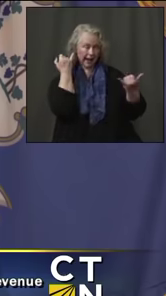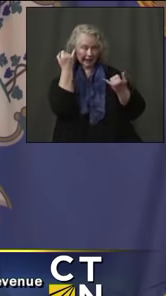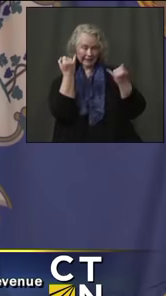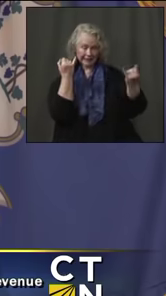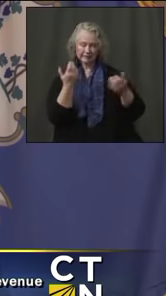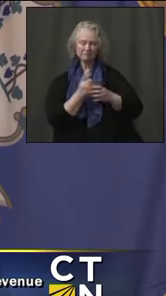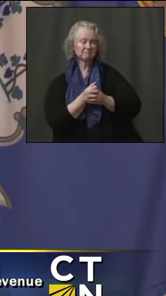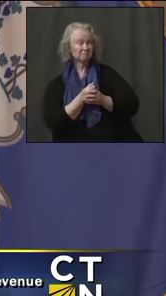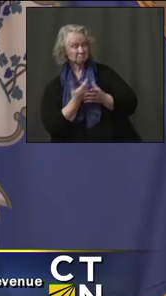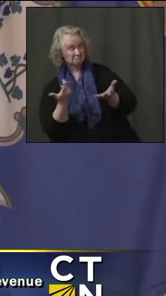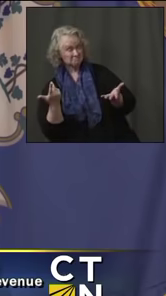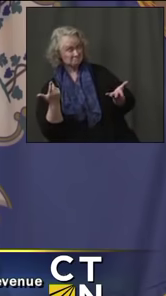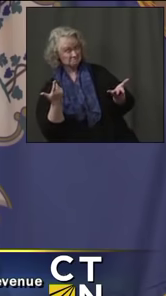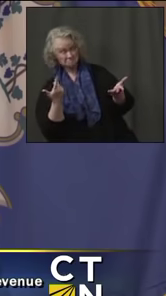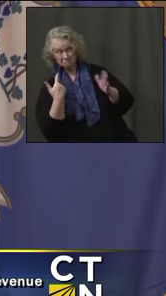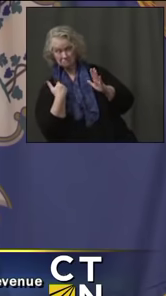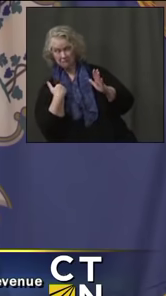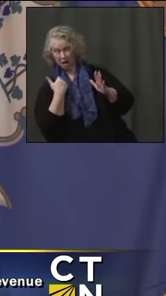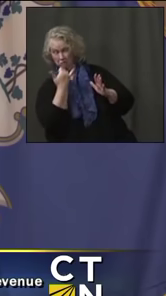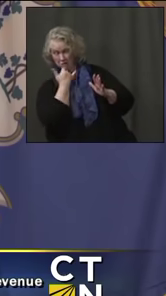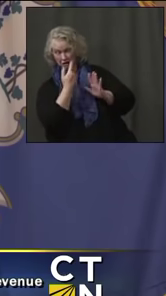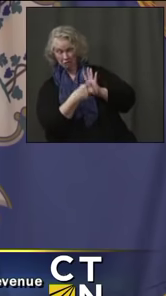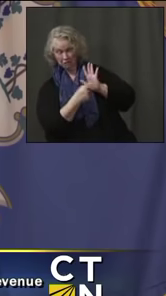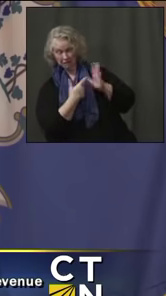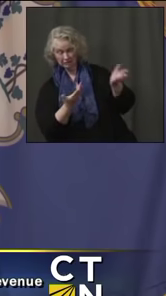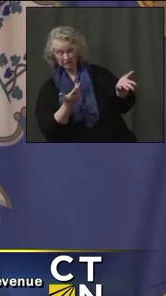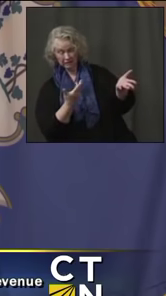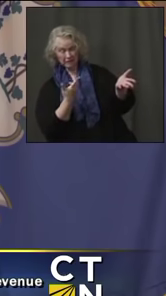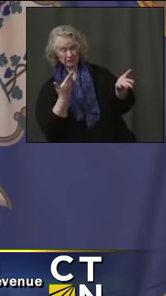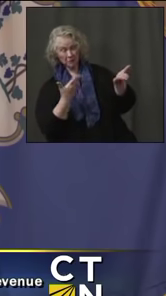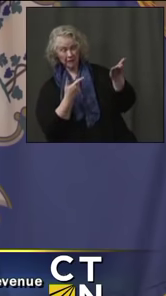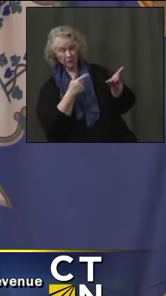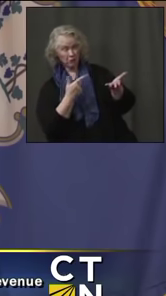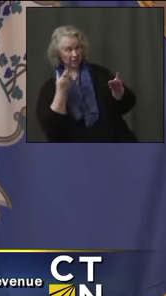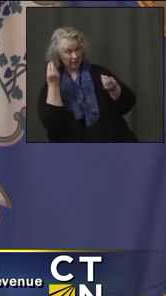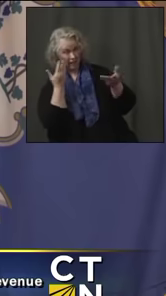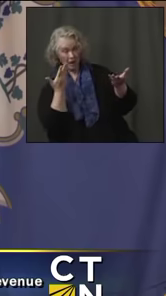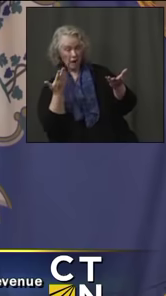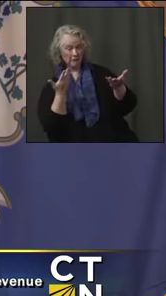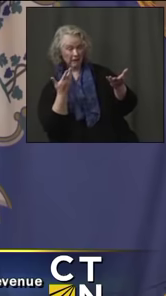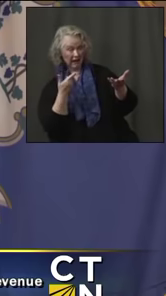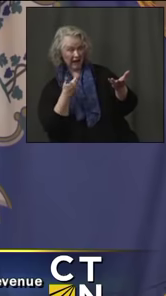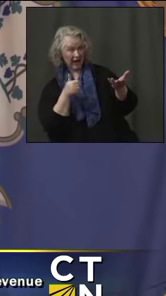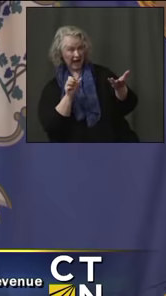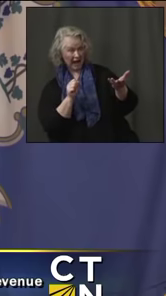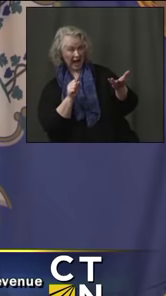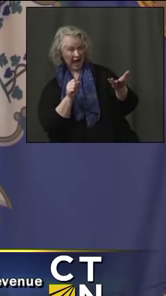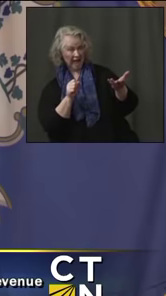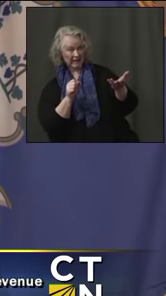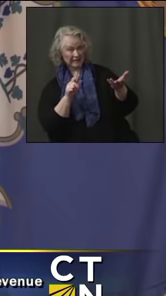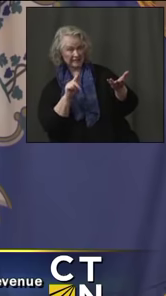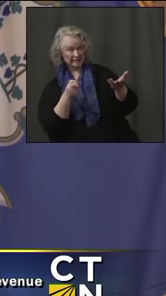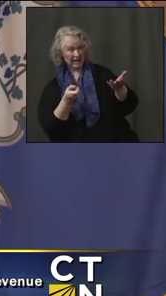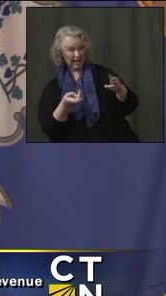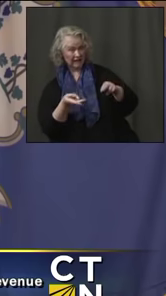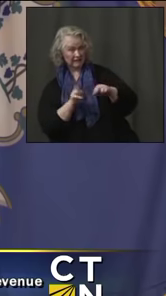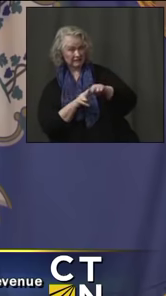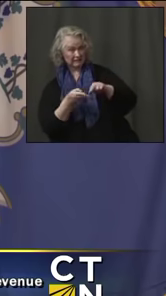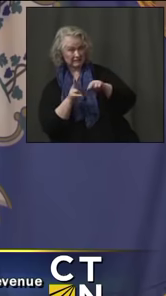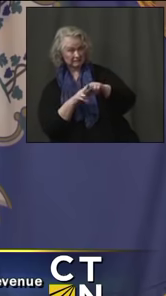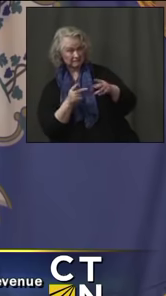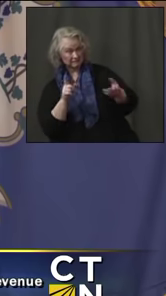sounds, to correct me if I'm wrong, Governor, but it sounds like you might be hinting at considering a gas tax increase. I just want to pin you down on